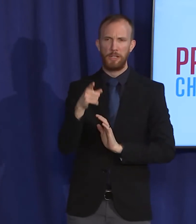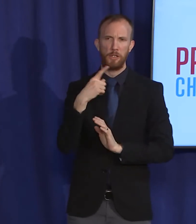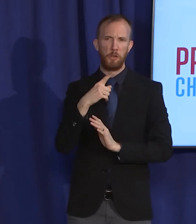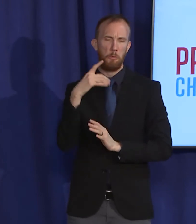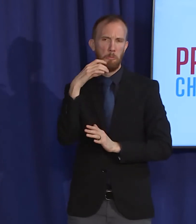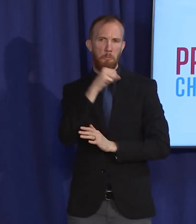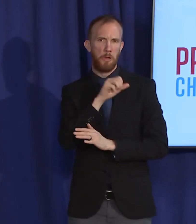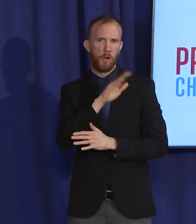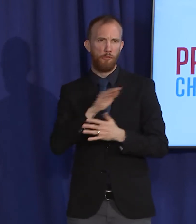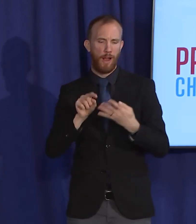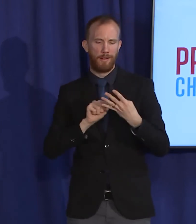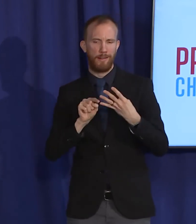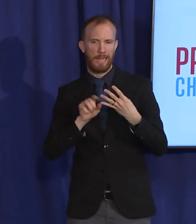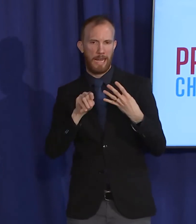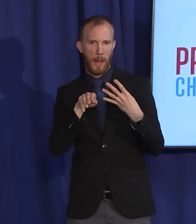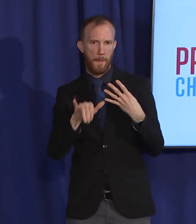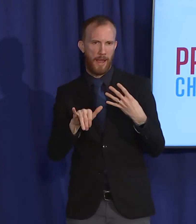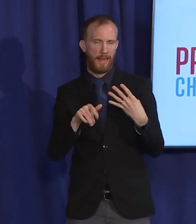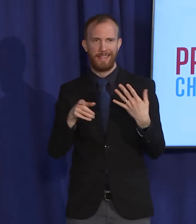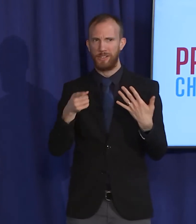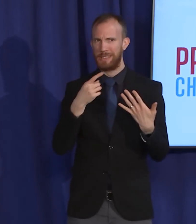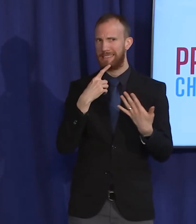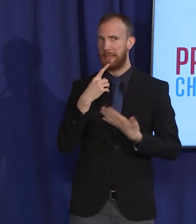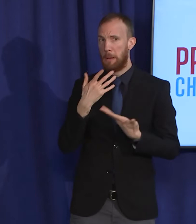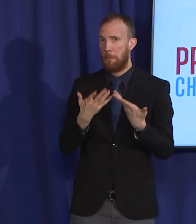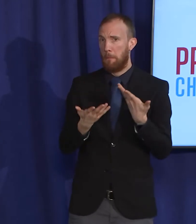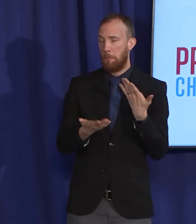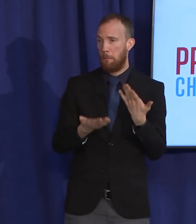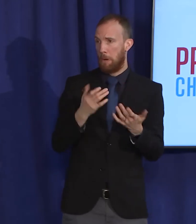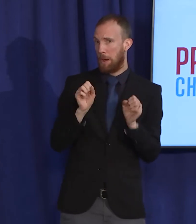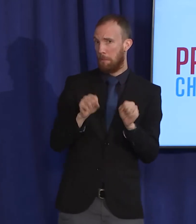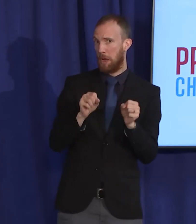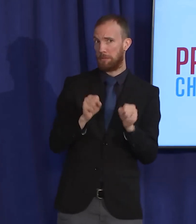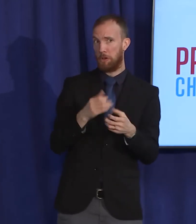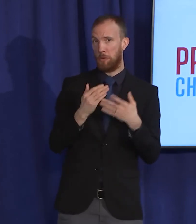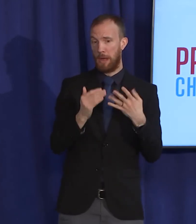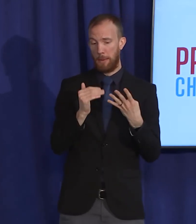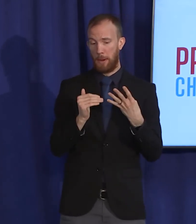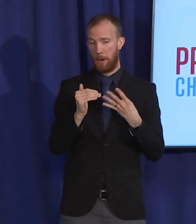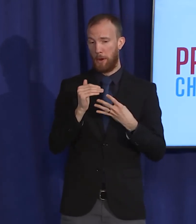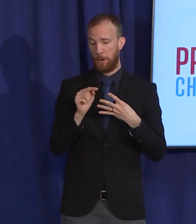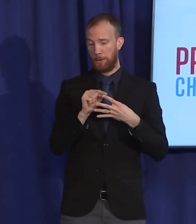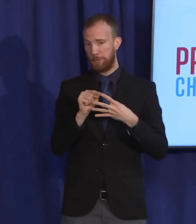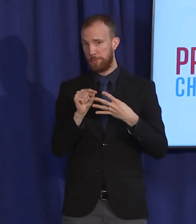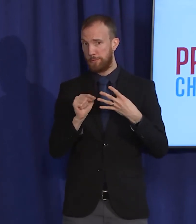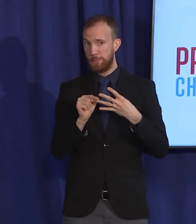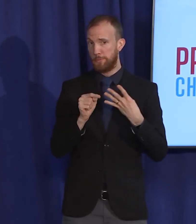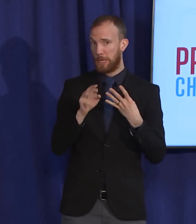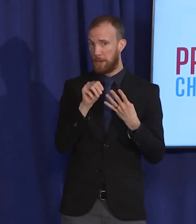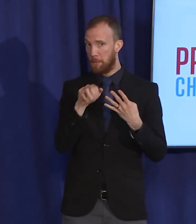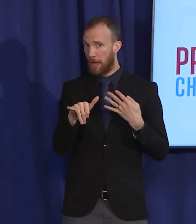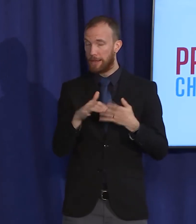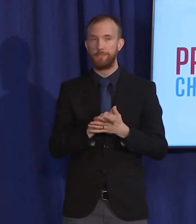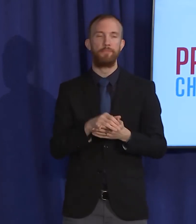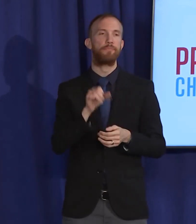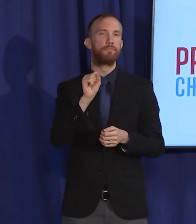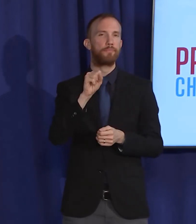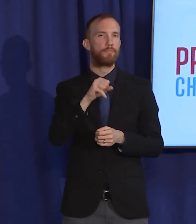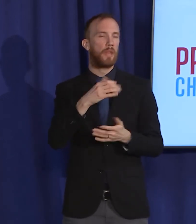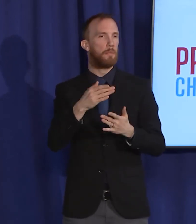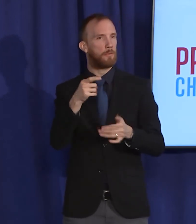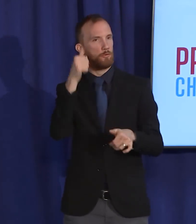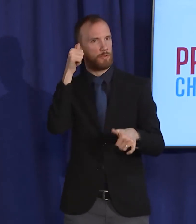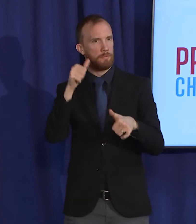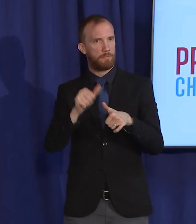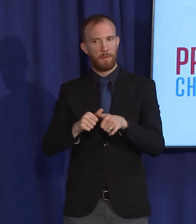were saying that it's possible this could be done even earlier in May. Yeah, so if you'll recall, what we laid out all the way